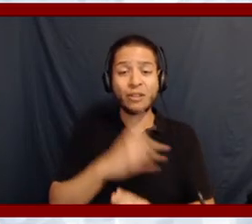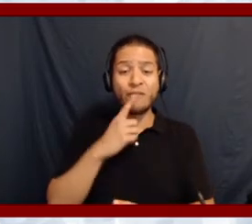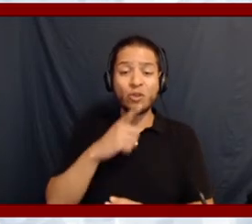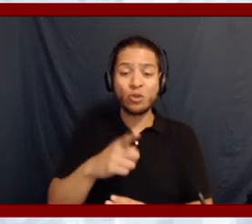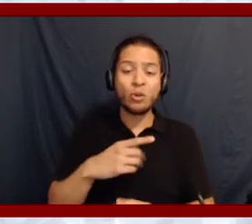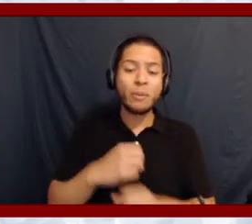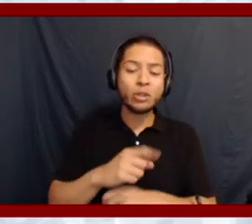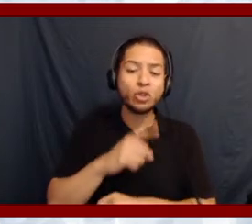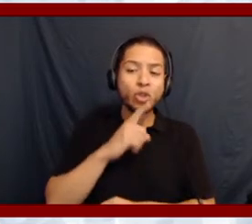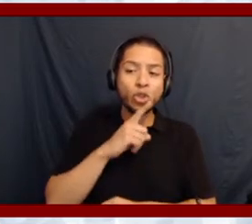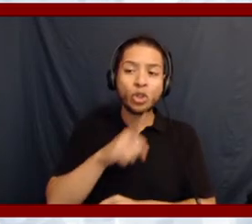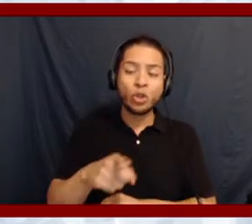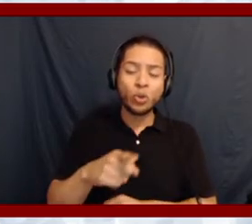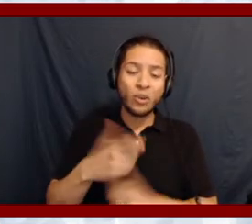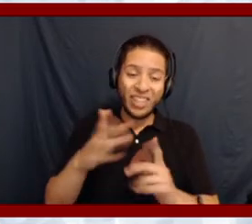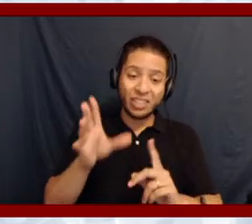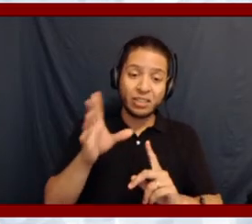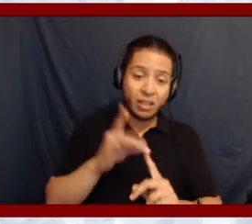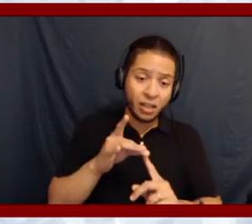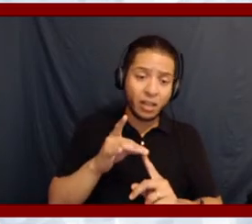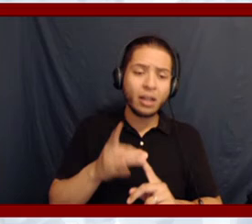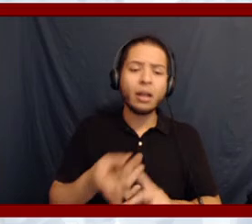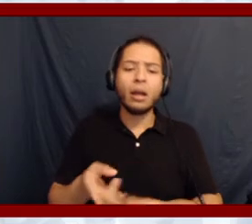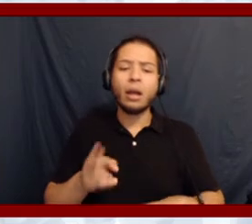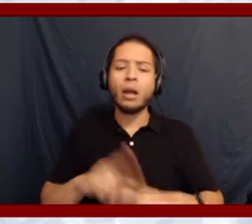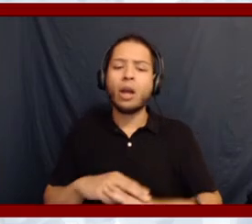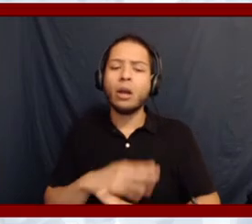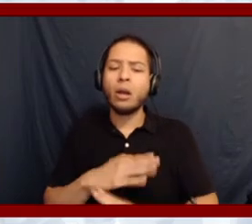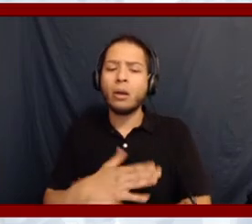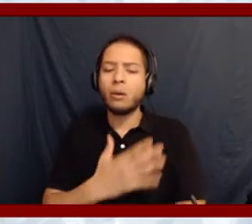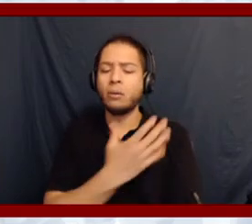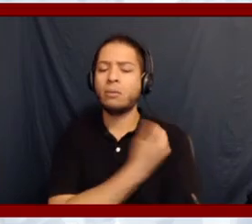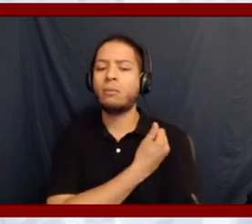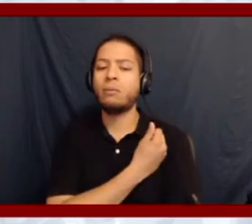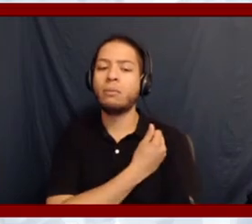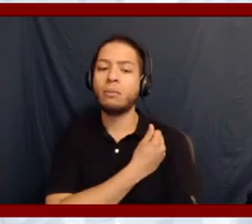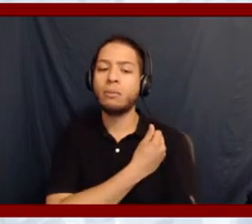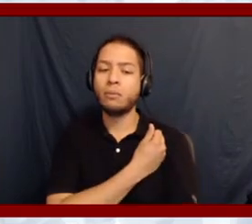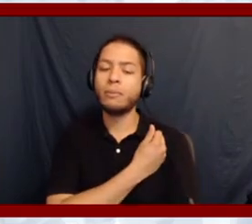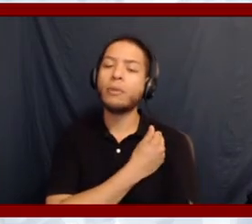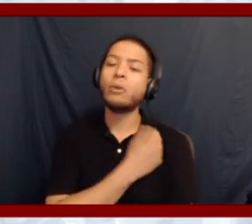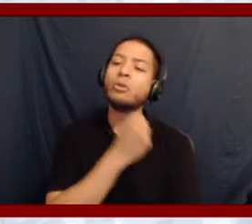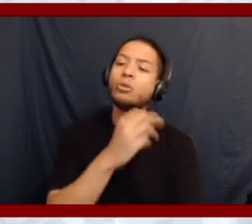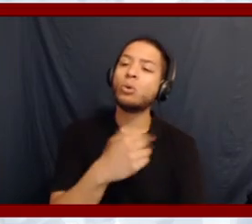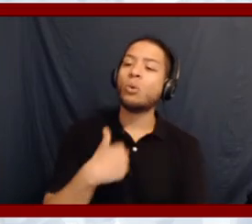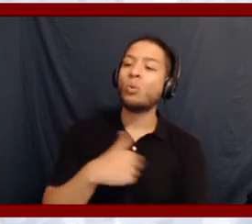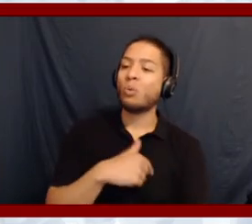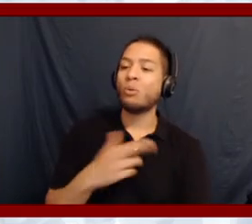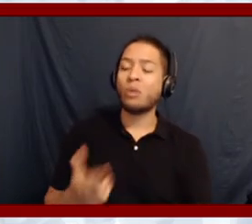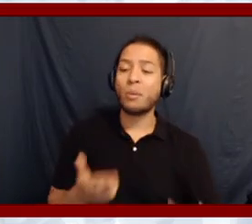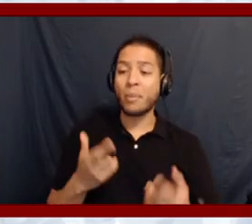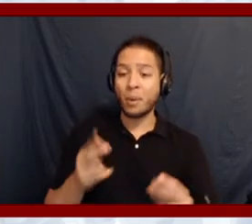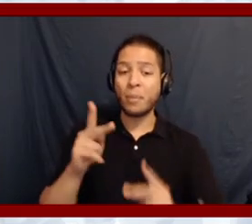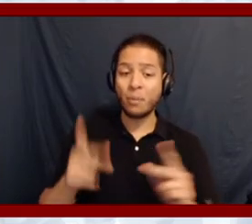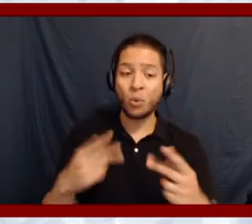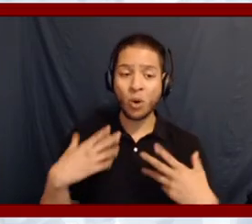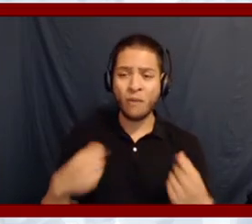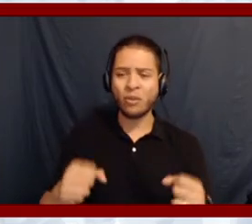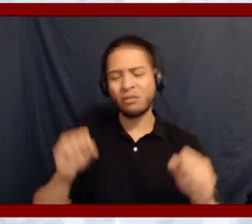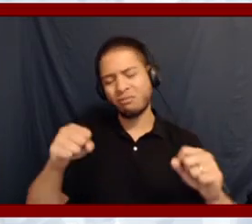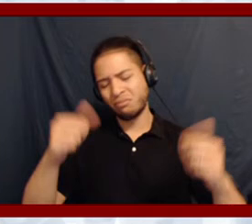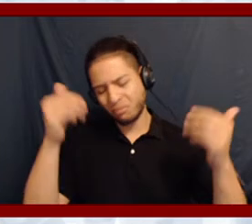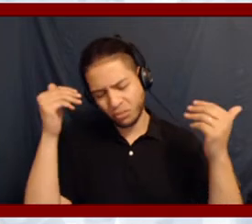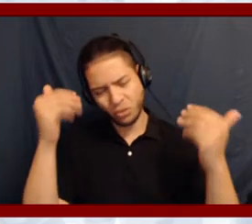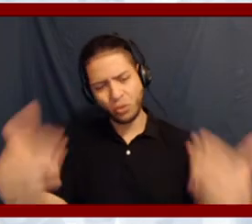you get from getting vaccinated. So we do recommend that people who've recovered, that they do get vaccinated.